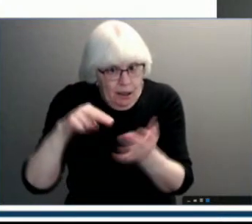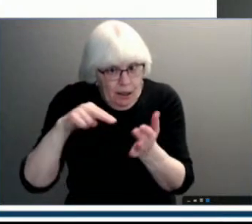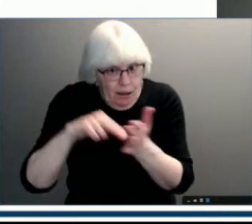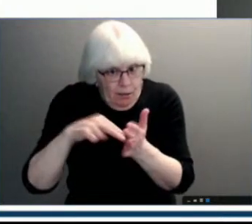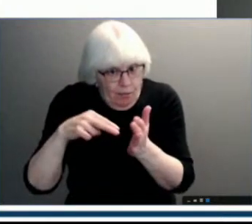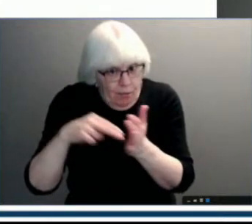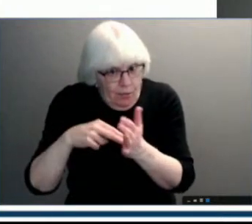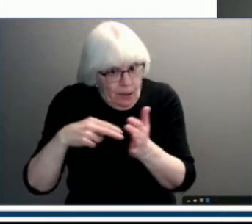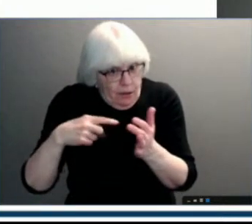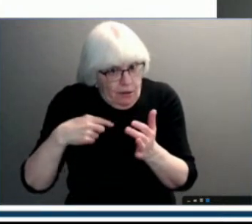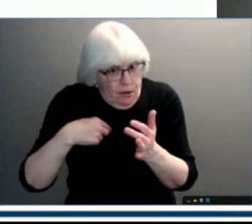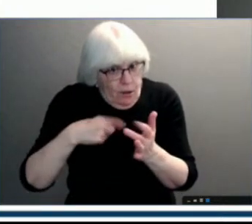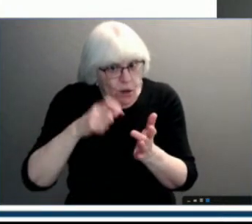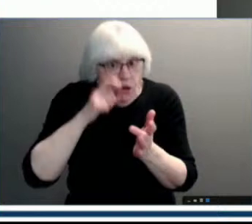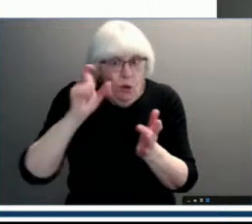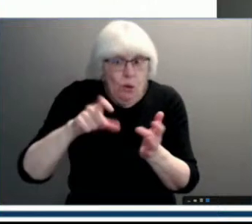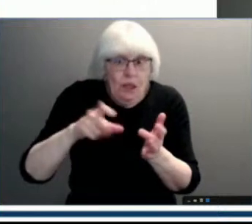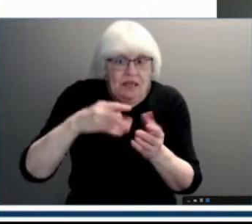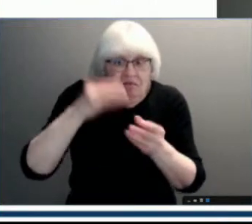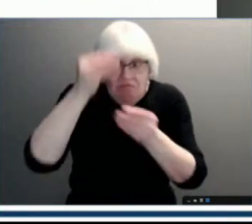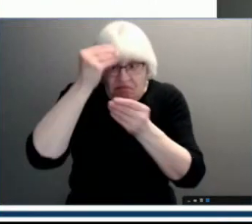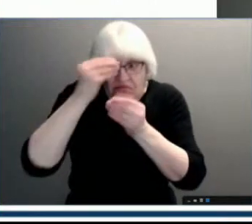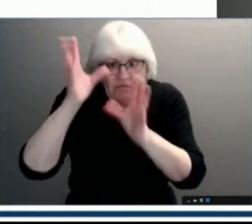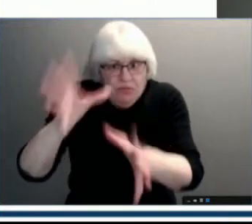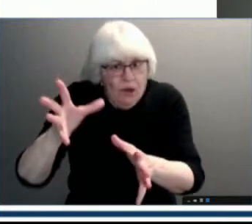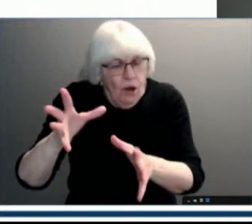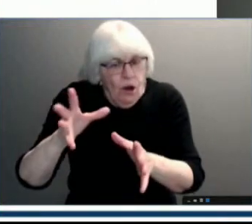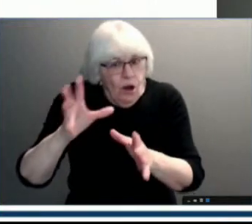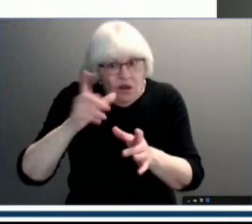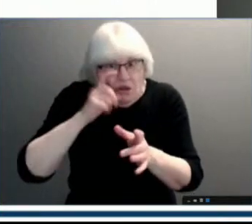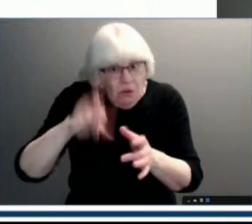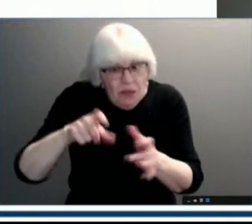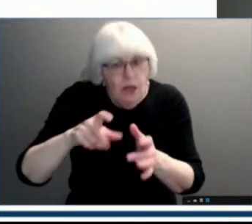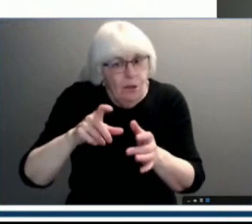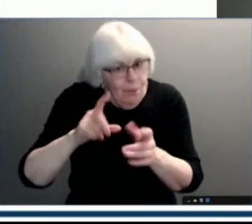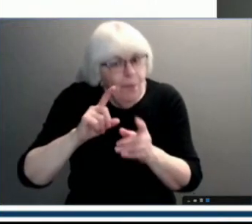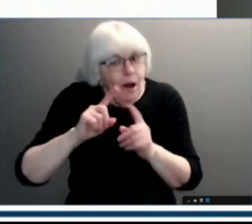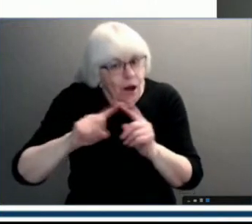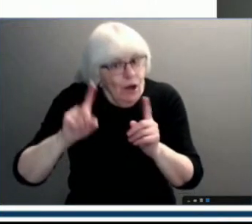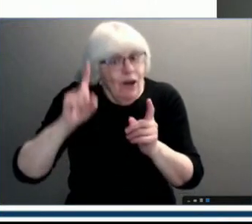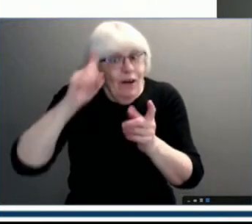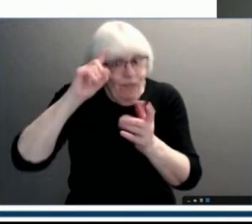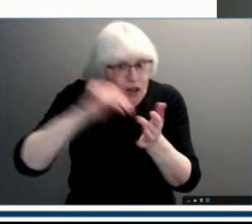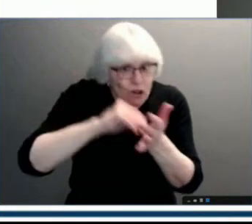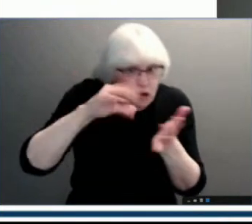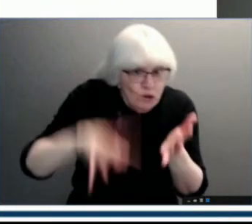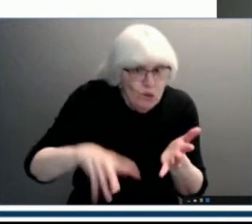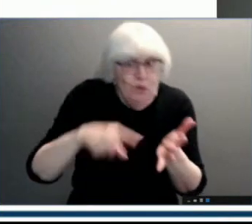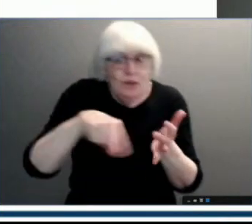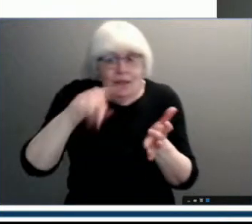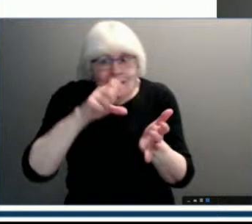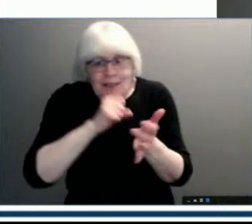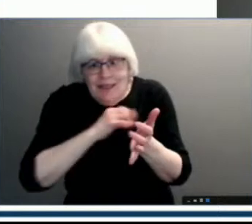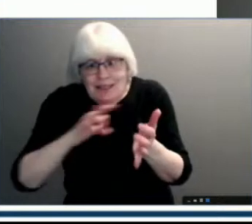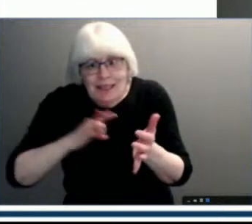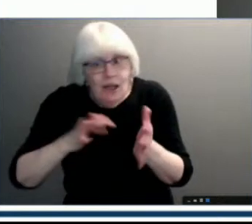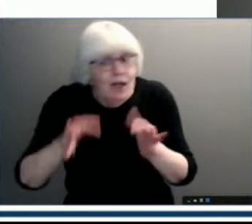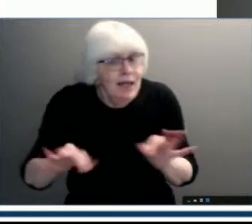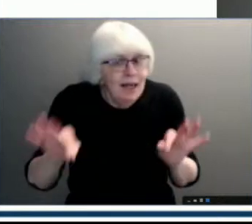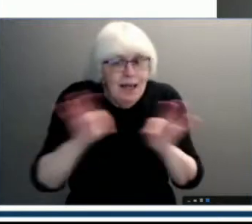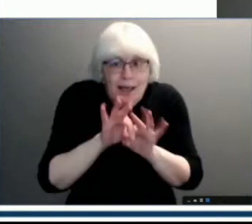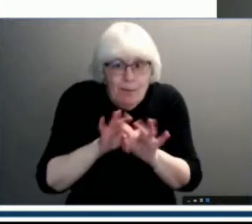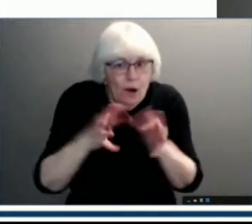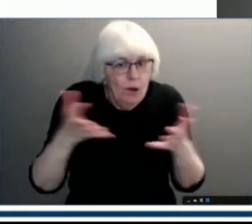That what we're going to focus on is that both for students and staff, the key thing is if they have cold or